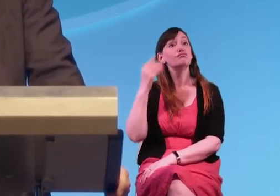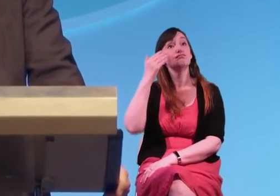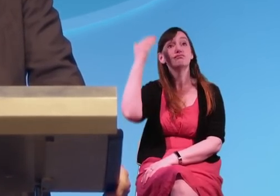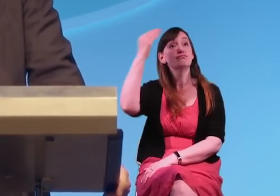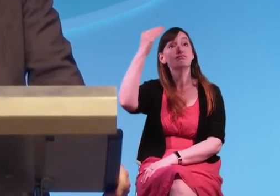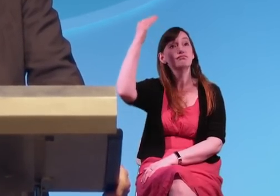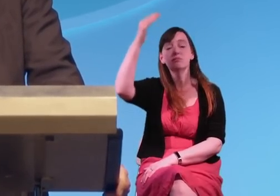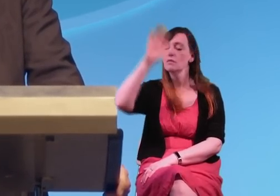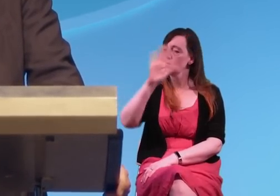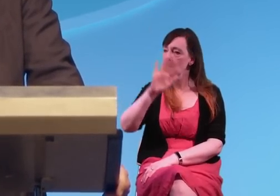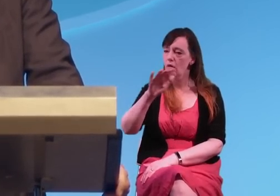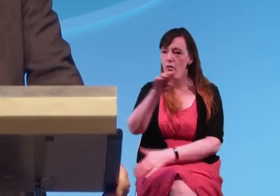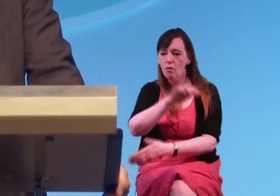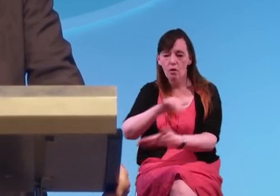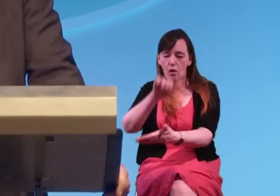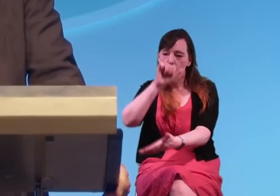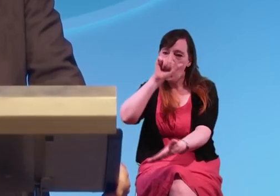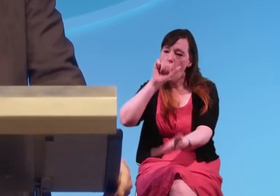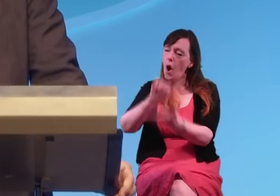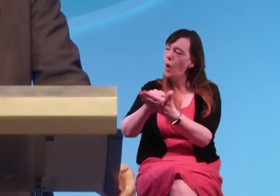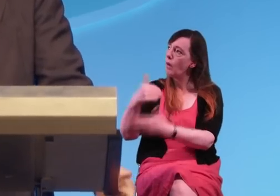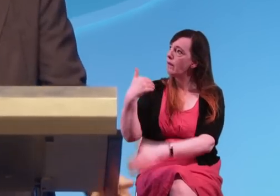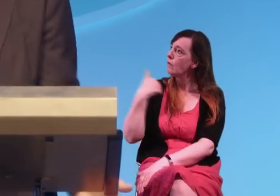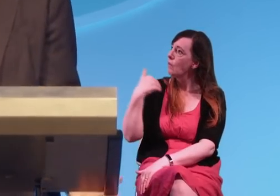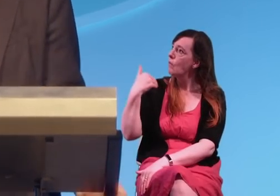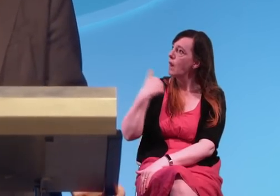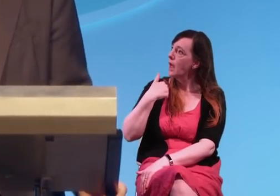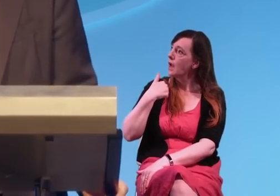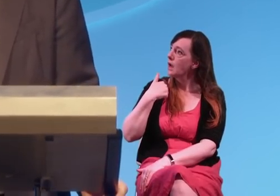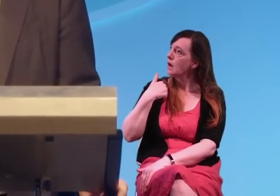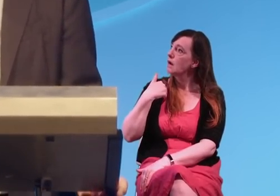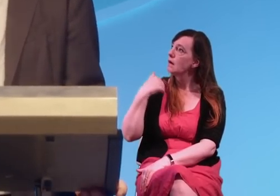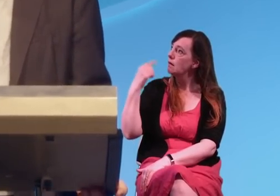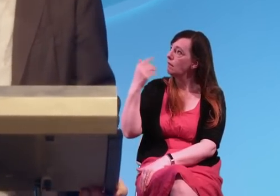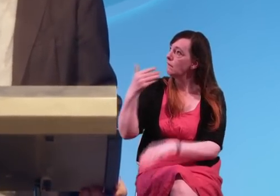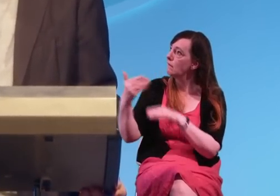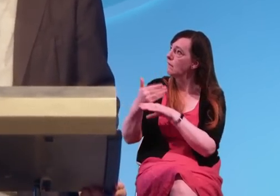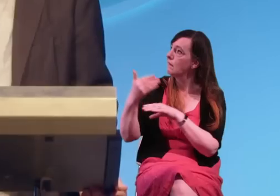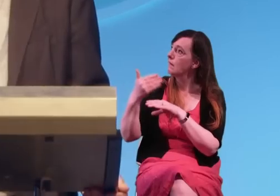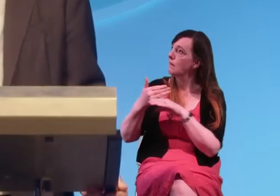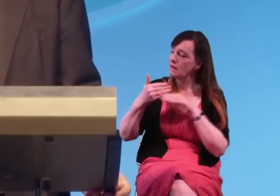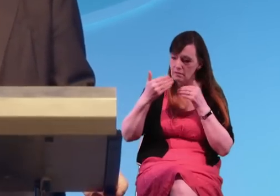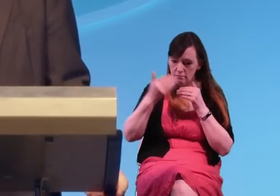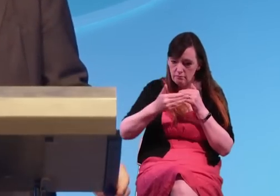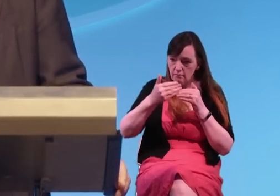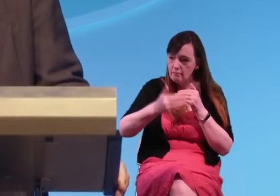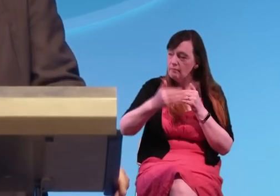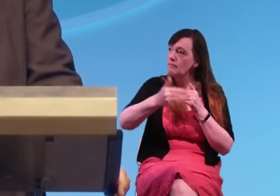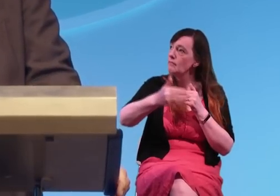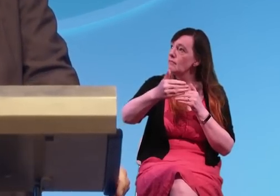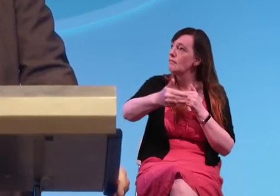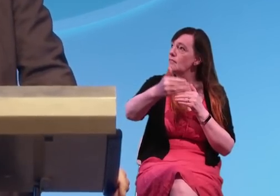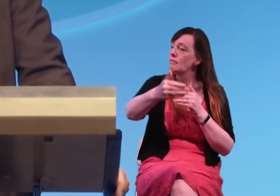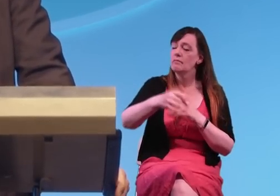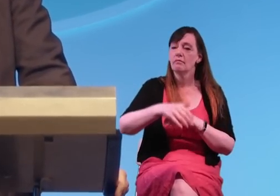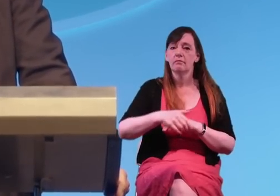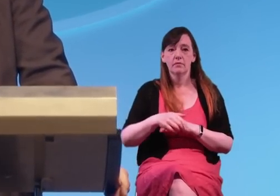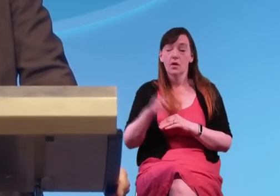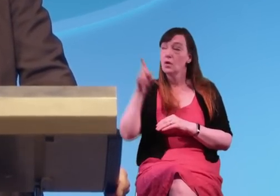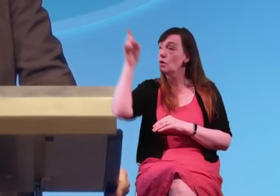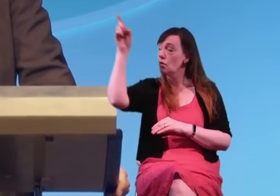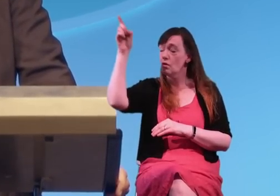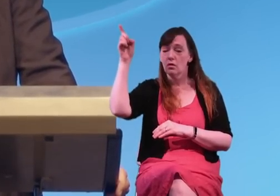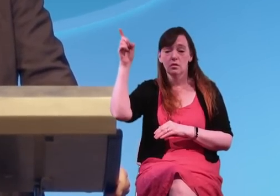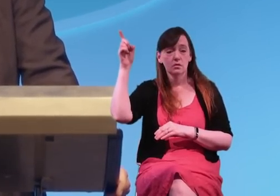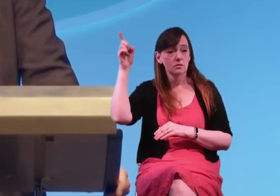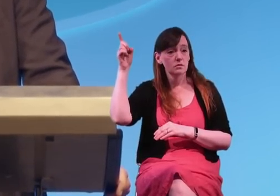holy calling that God does not justify any others than those whom